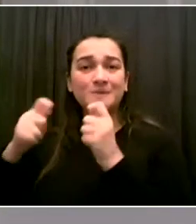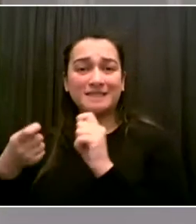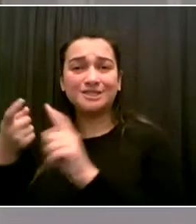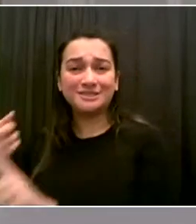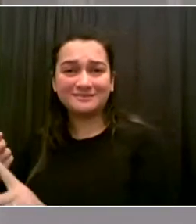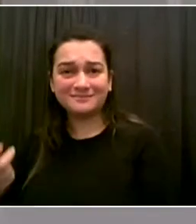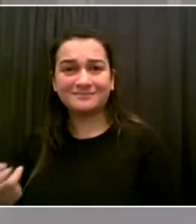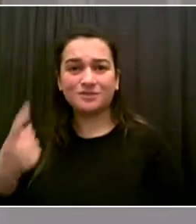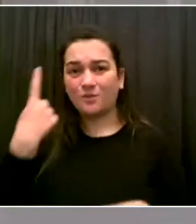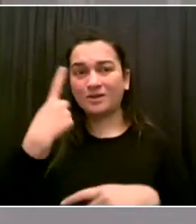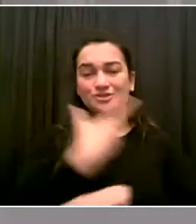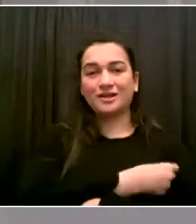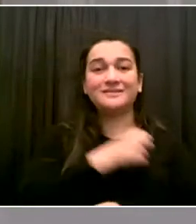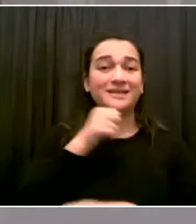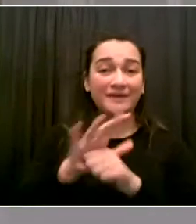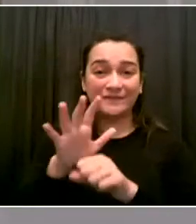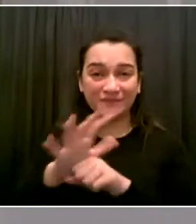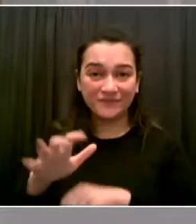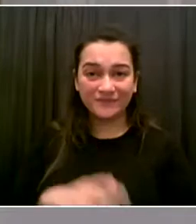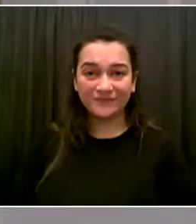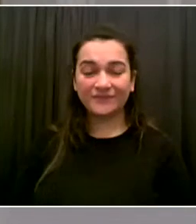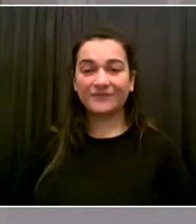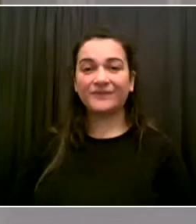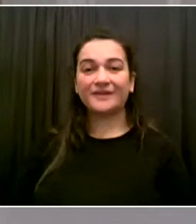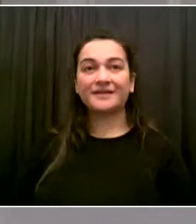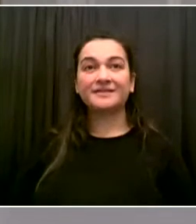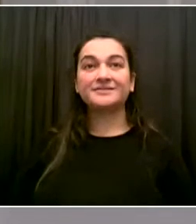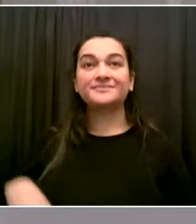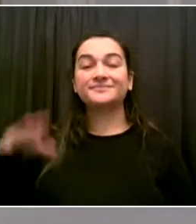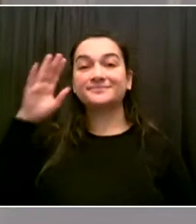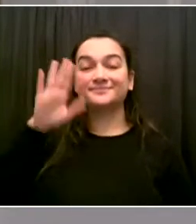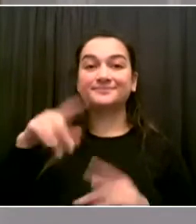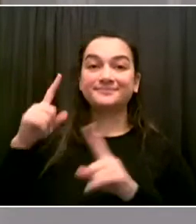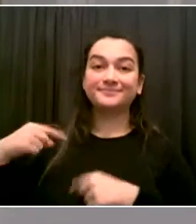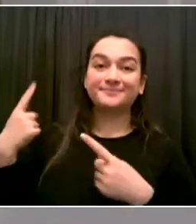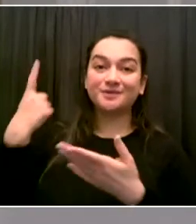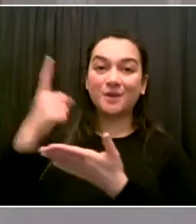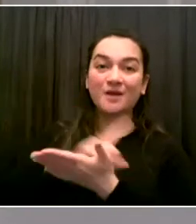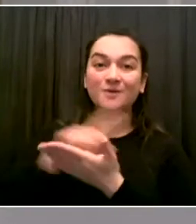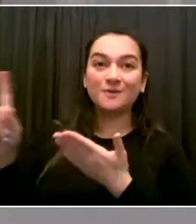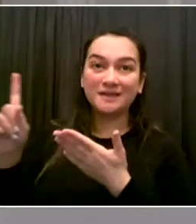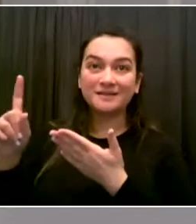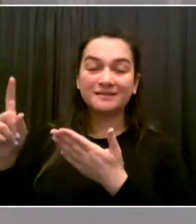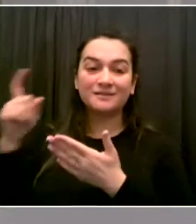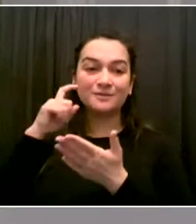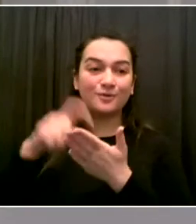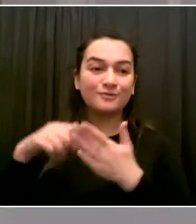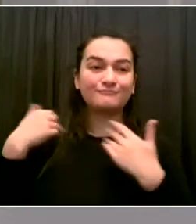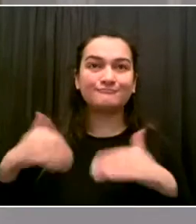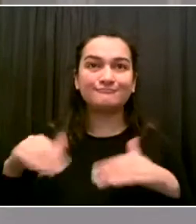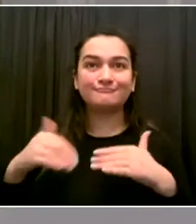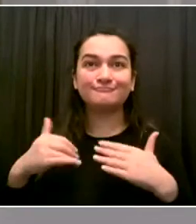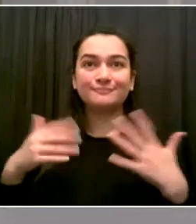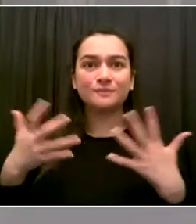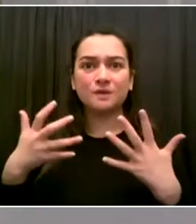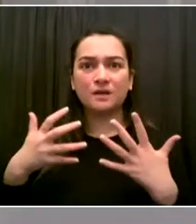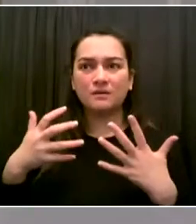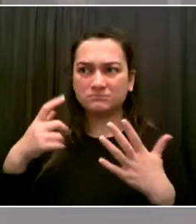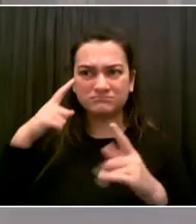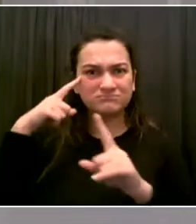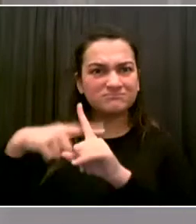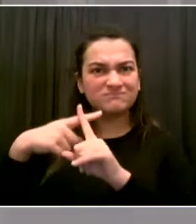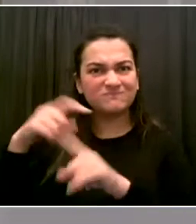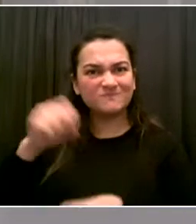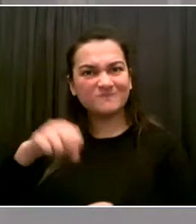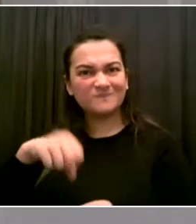What we've seen in the past week are really encouraging signs that the combination of all the individual measures people are taking, plus the vaccines,